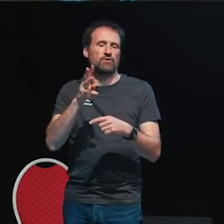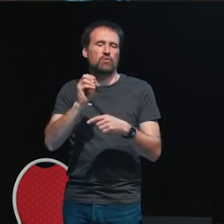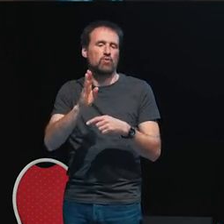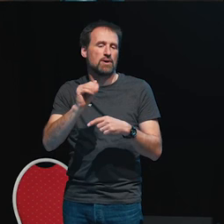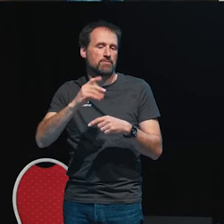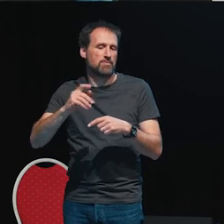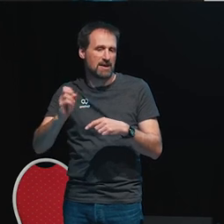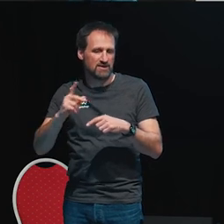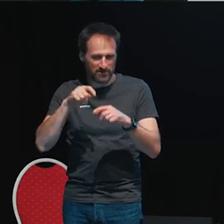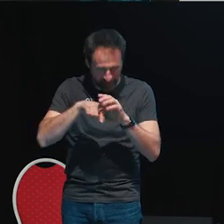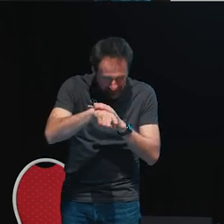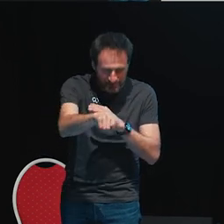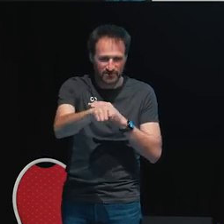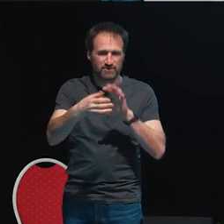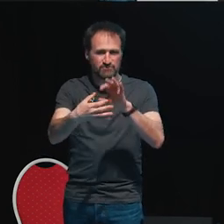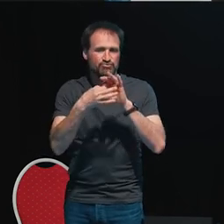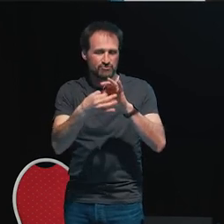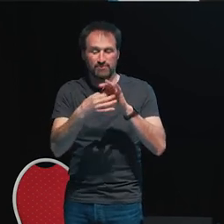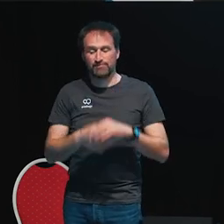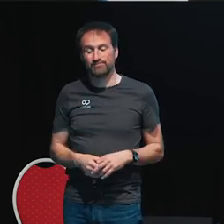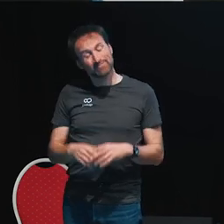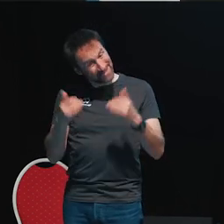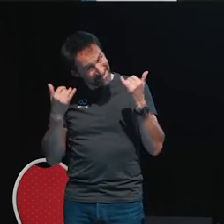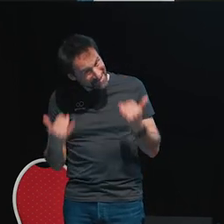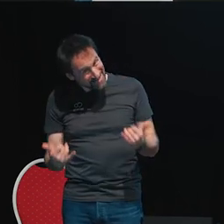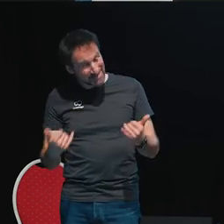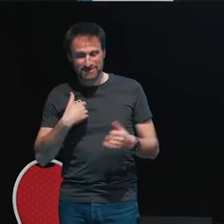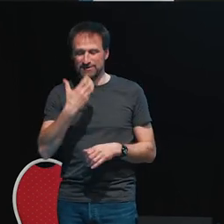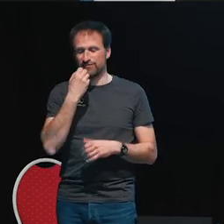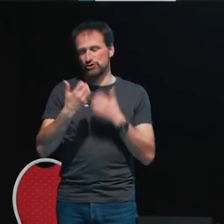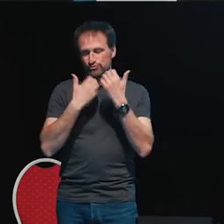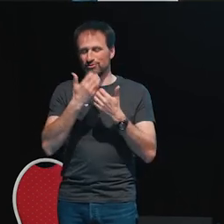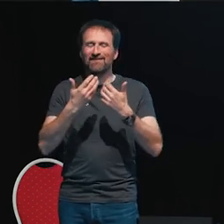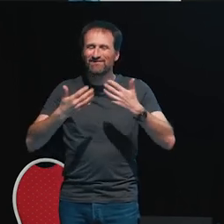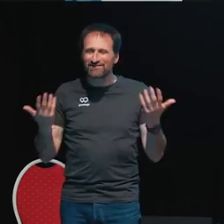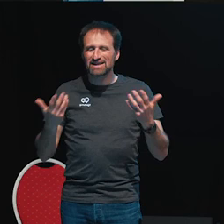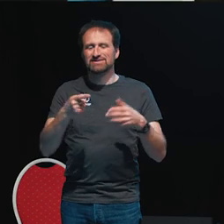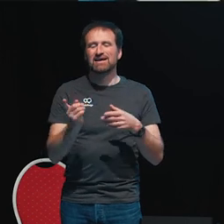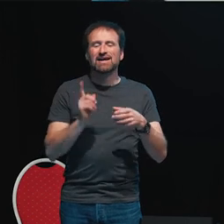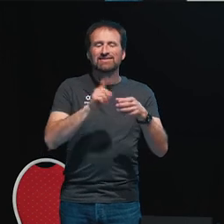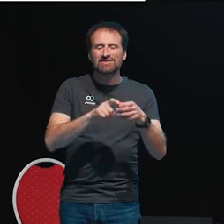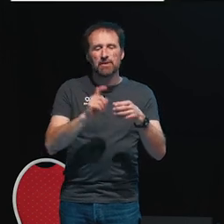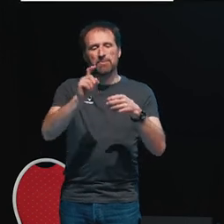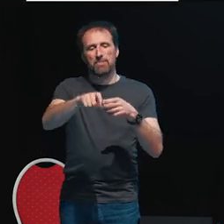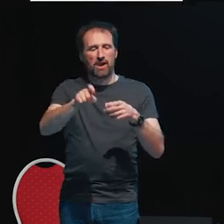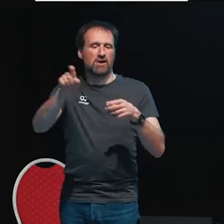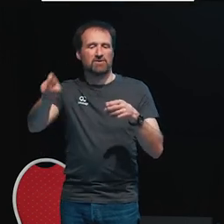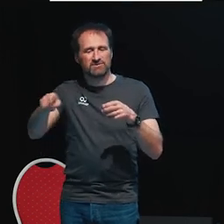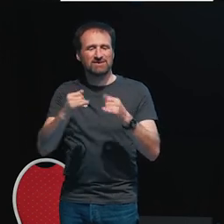So what I'm going to do today is talk about each of these tappable instances. And then we're going to kind of string together a